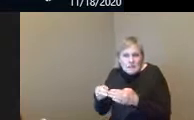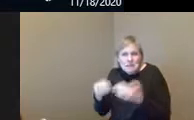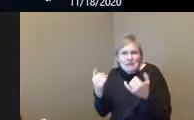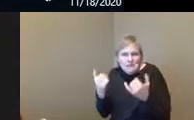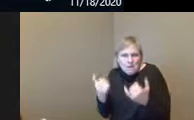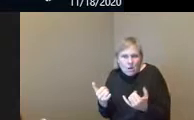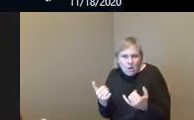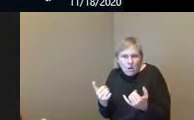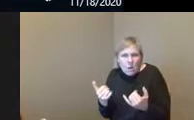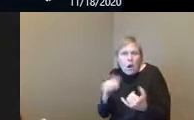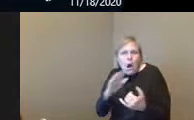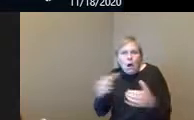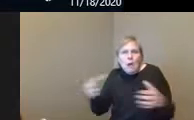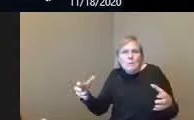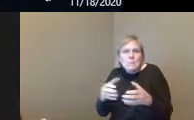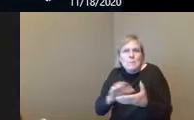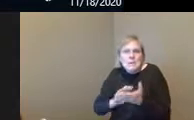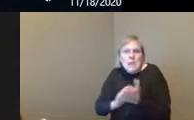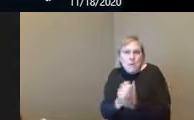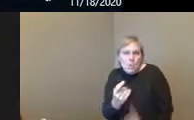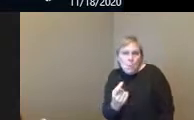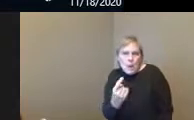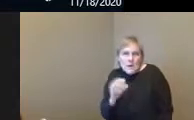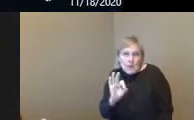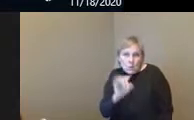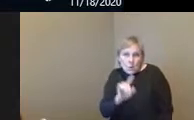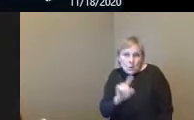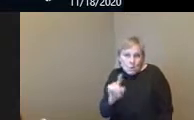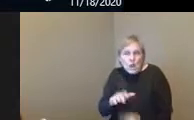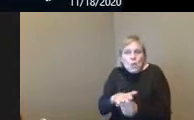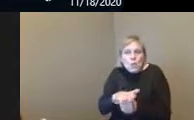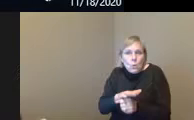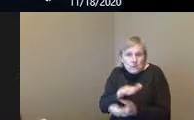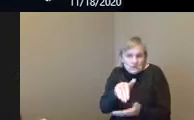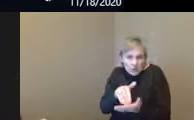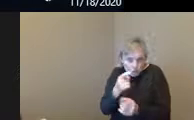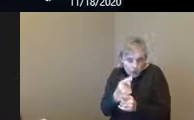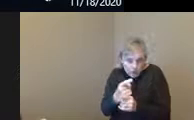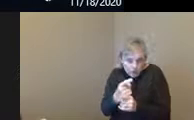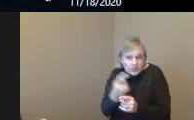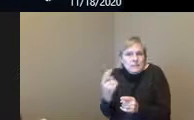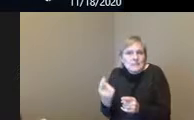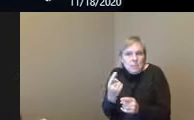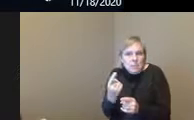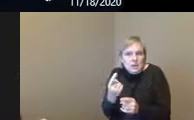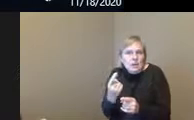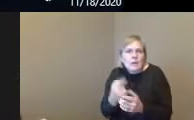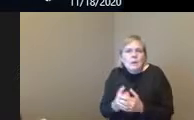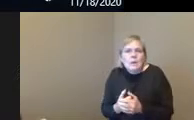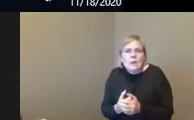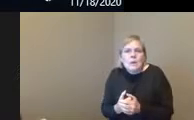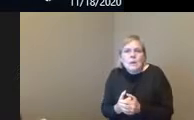go all in one 911 local center somewhere in Hennepin.